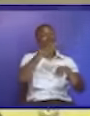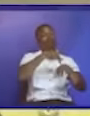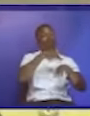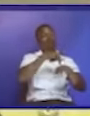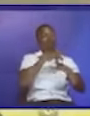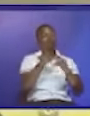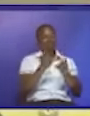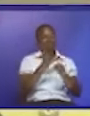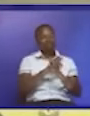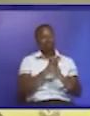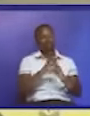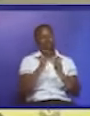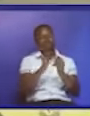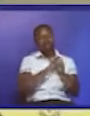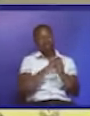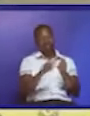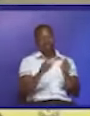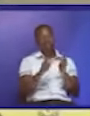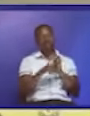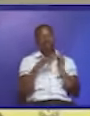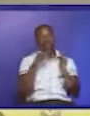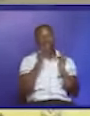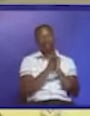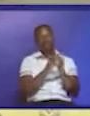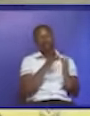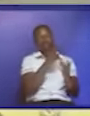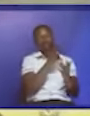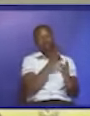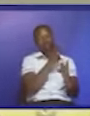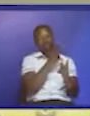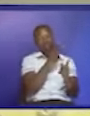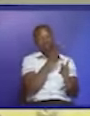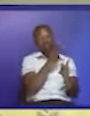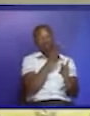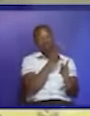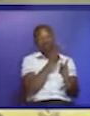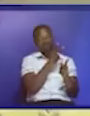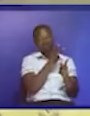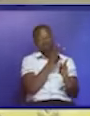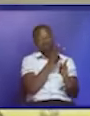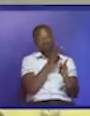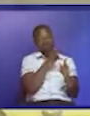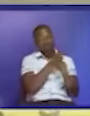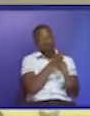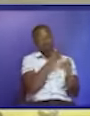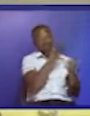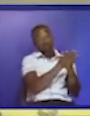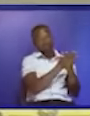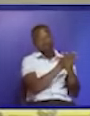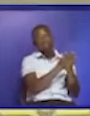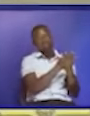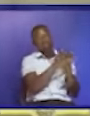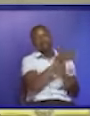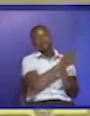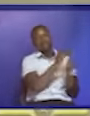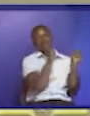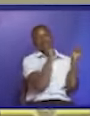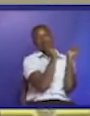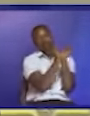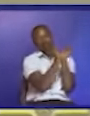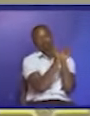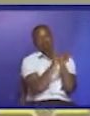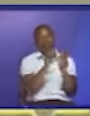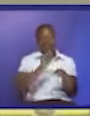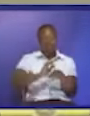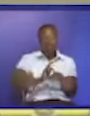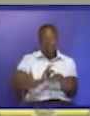says they kept him with four quaternions. He was in the prison and yet bound hand and feet.